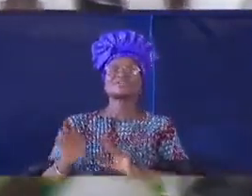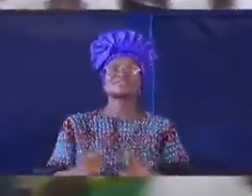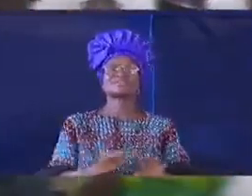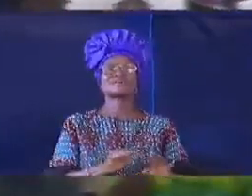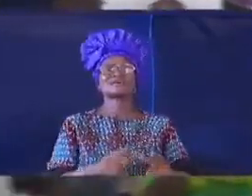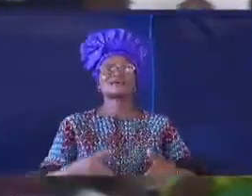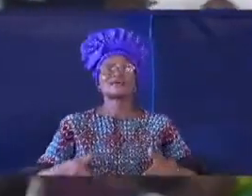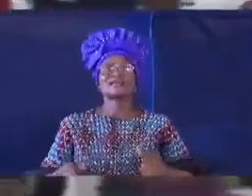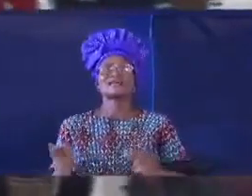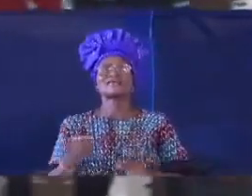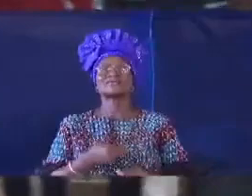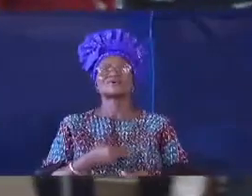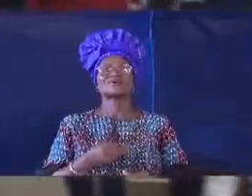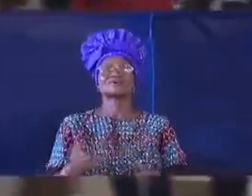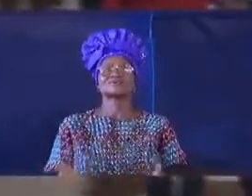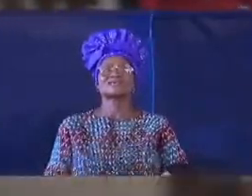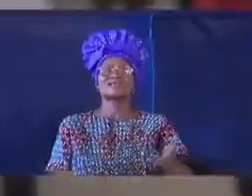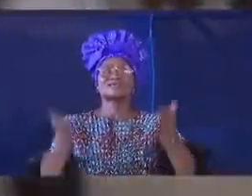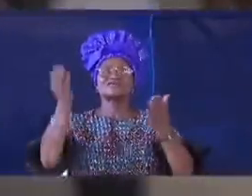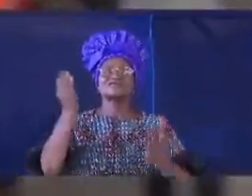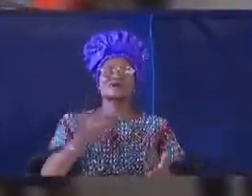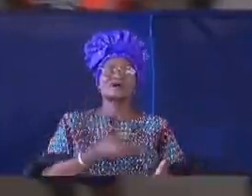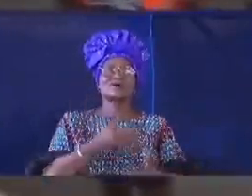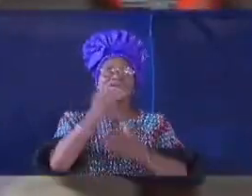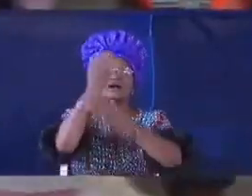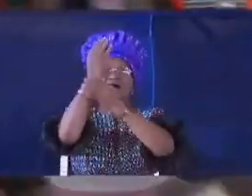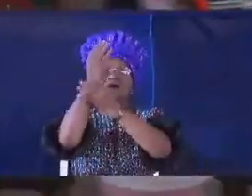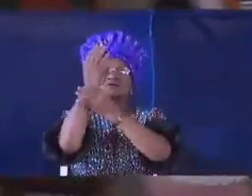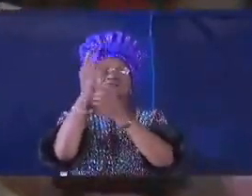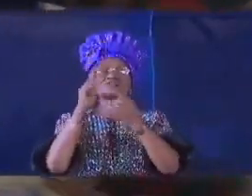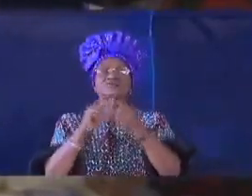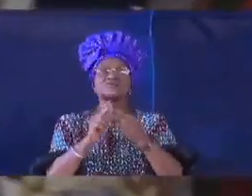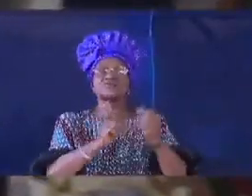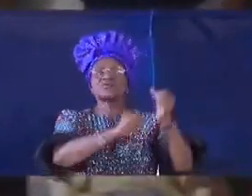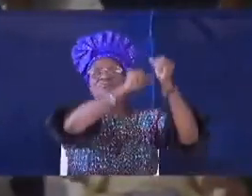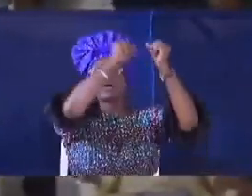Well, let's lift our hands to the Most High God and bless His holy name.